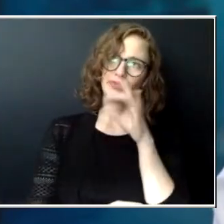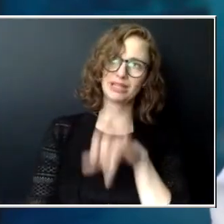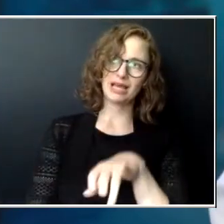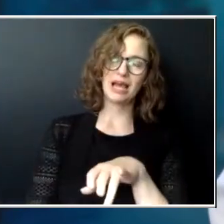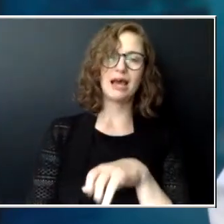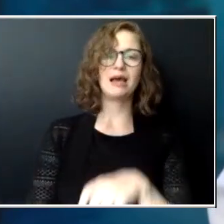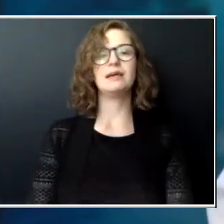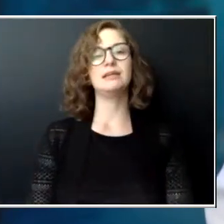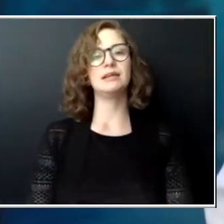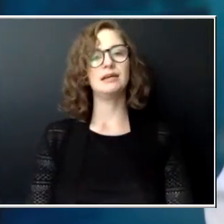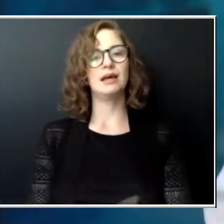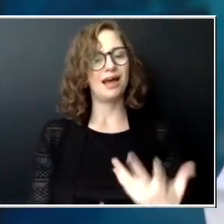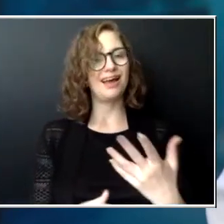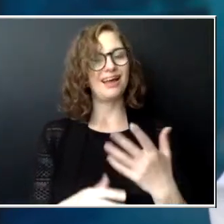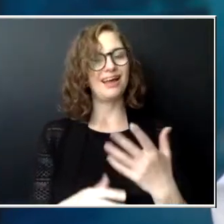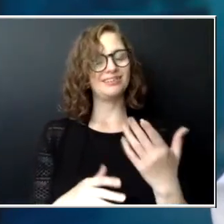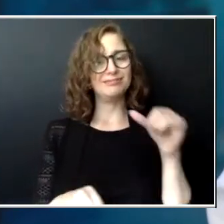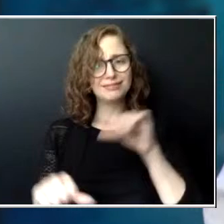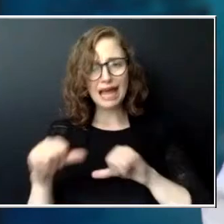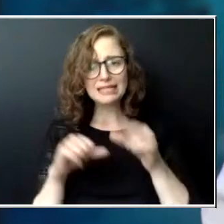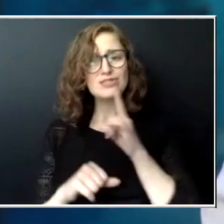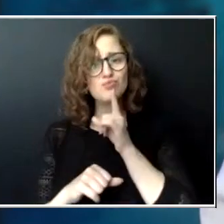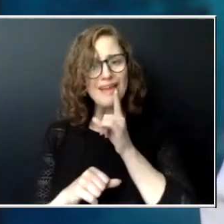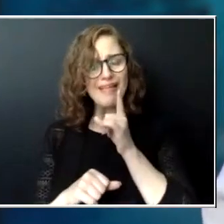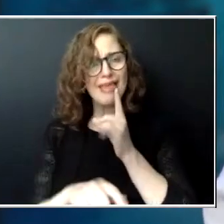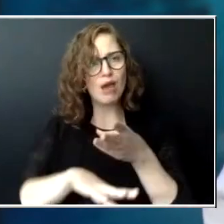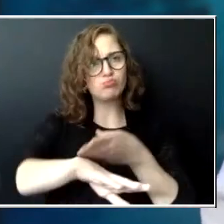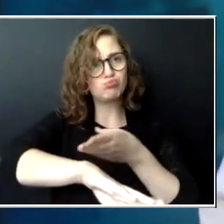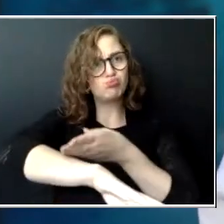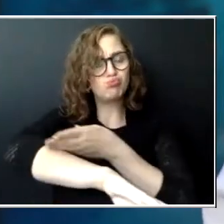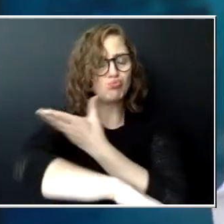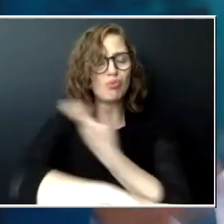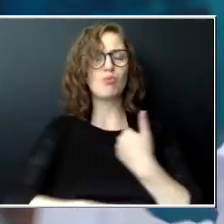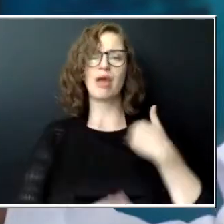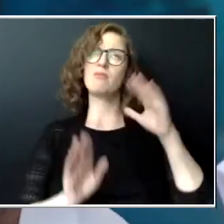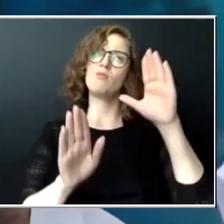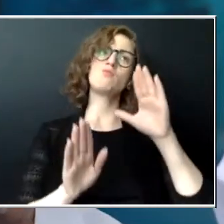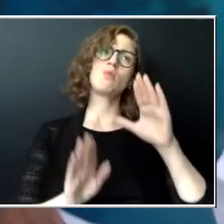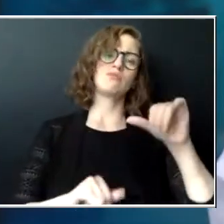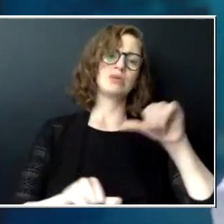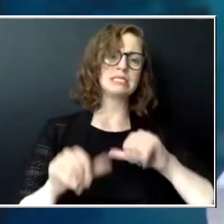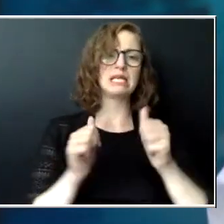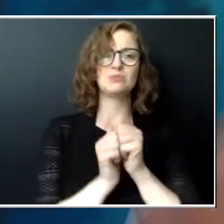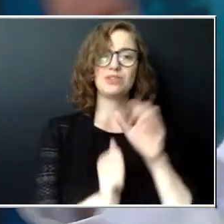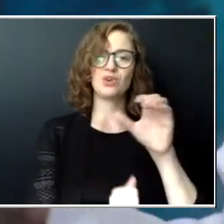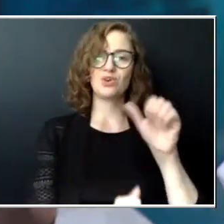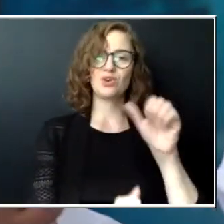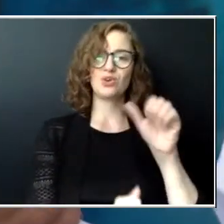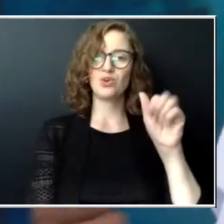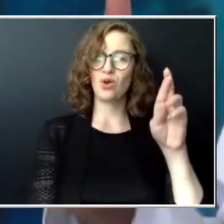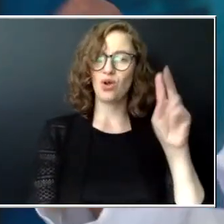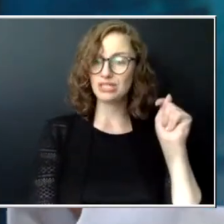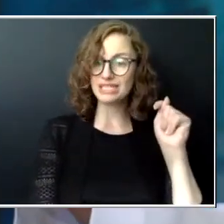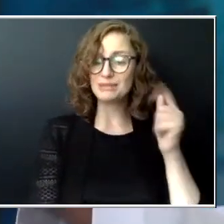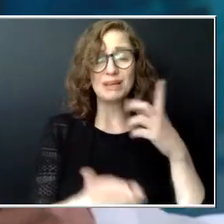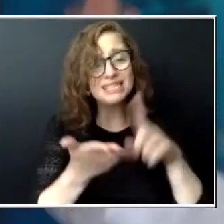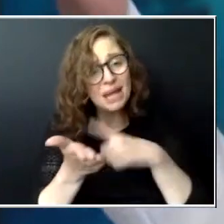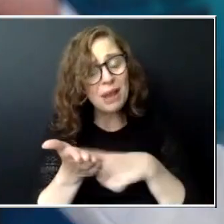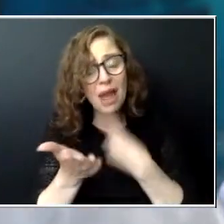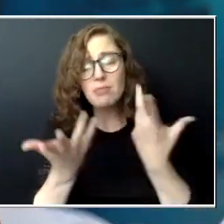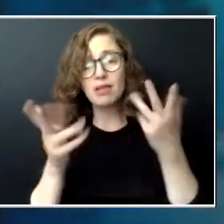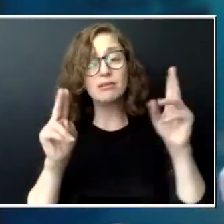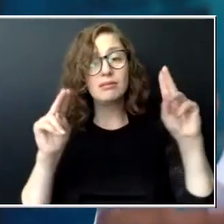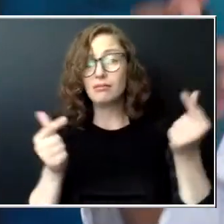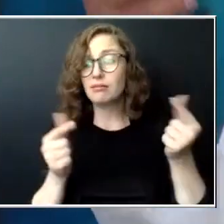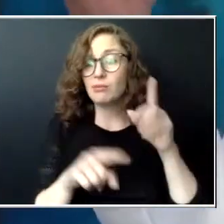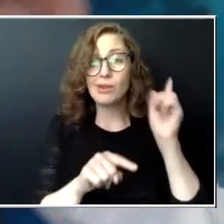have we have this great science with these CAR Ts, but then there are cases like this where we can't get our regular CAR T because